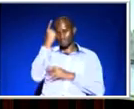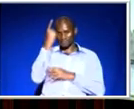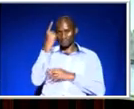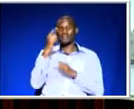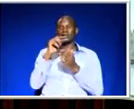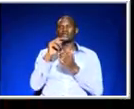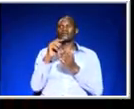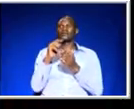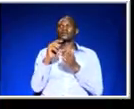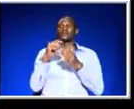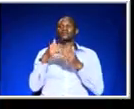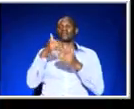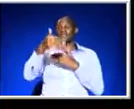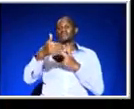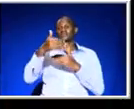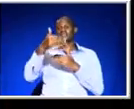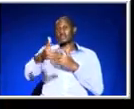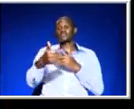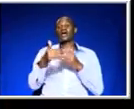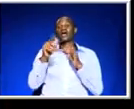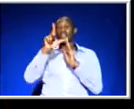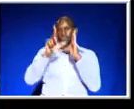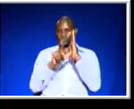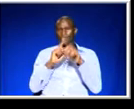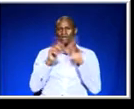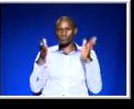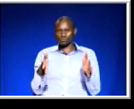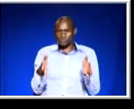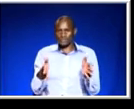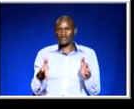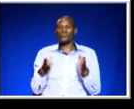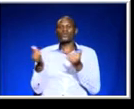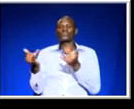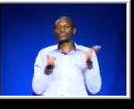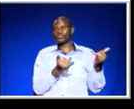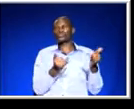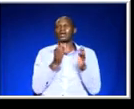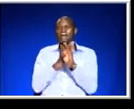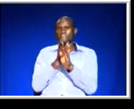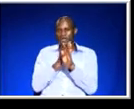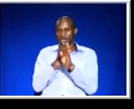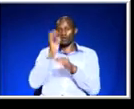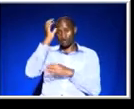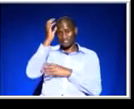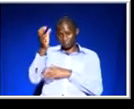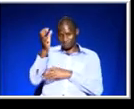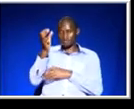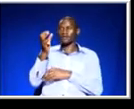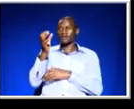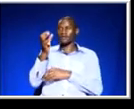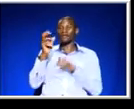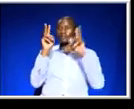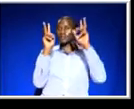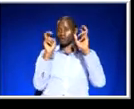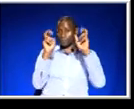the subsequent lessons. But for today, we are only going to introduce some of the main concepts of in the